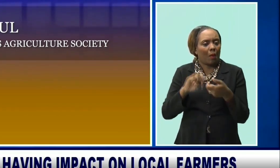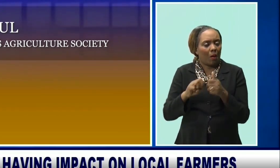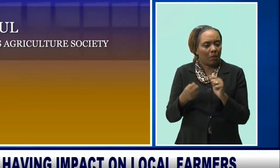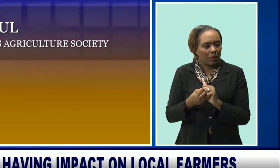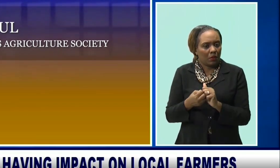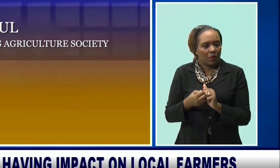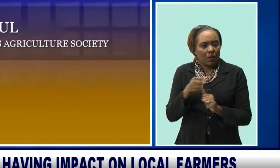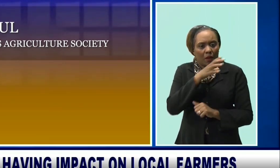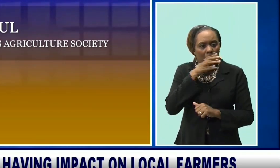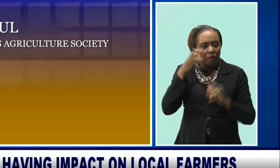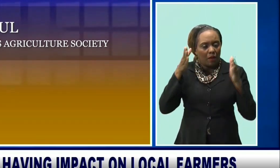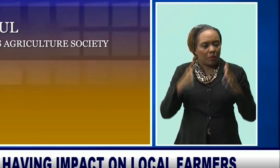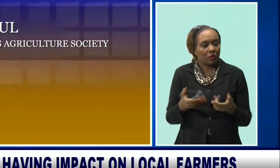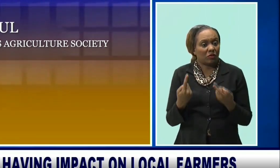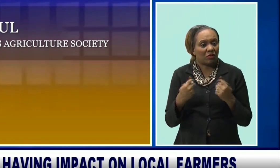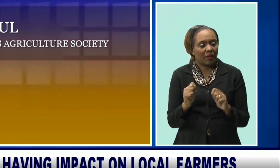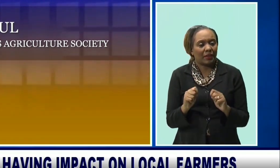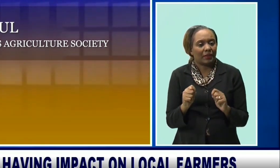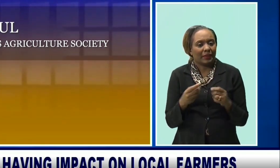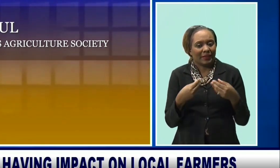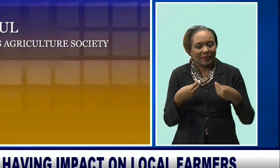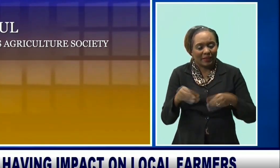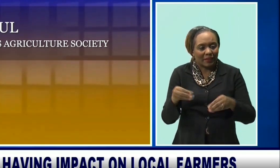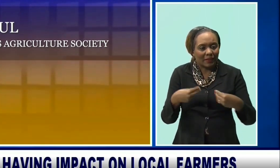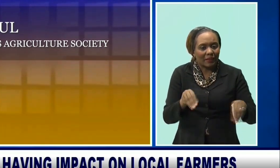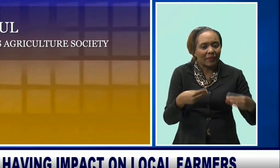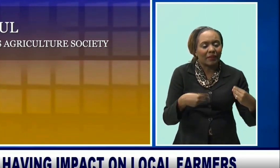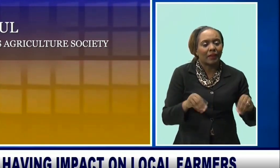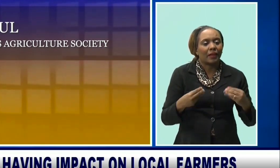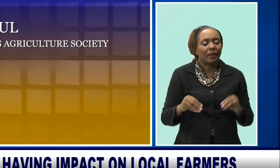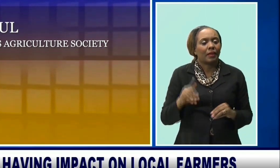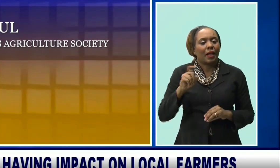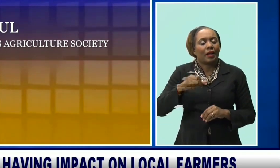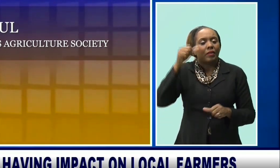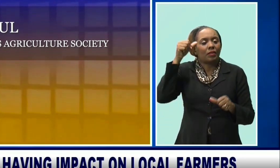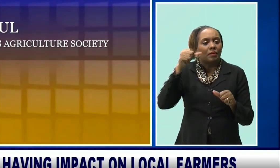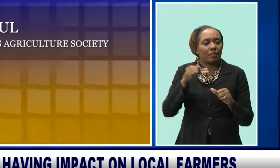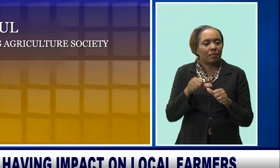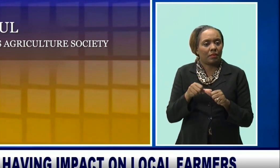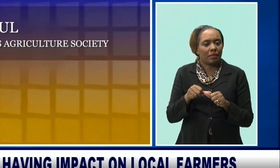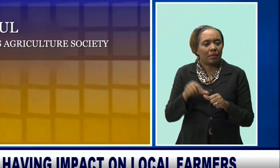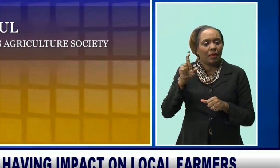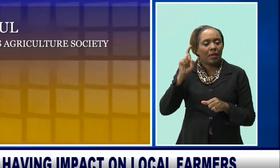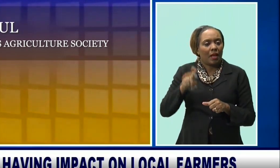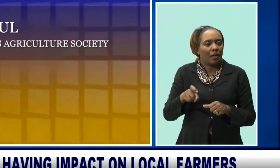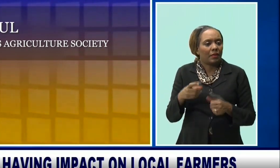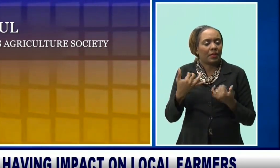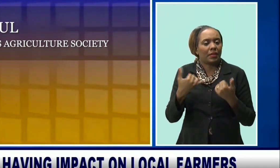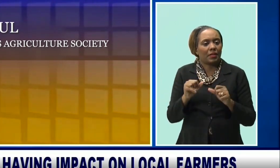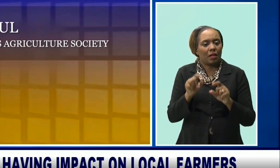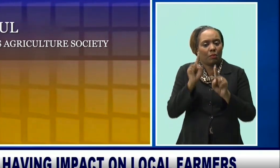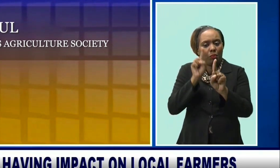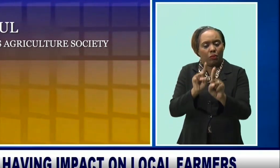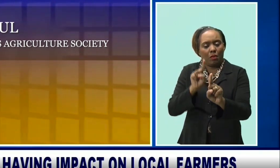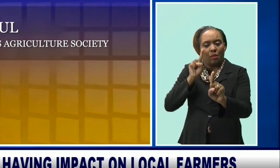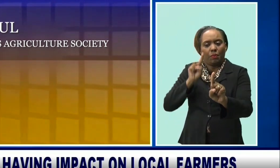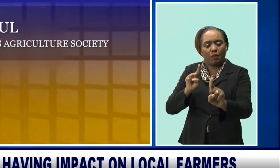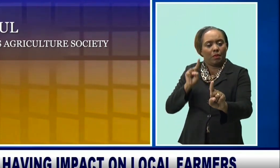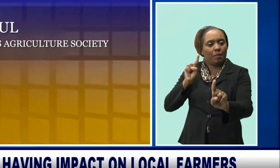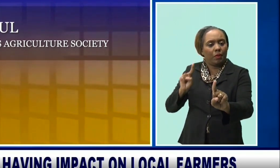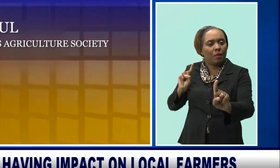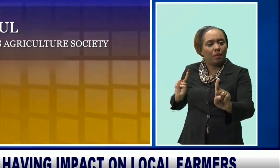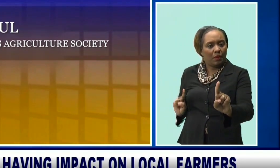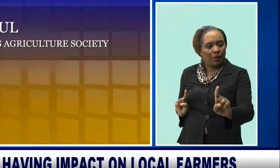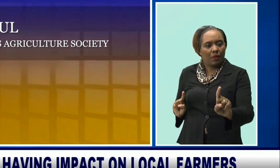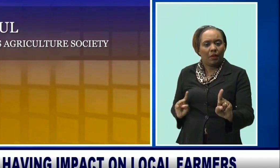those farmers who attempt to sell to consumers, that they are mindful of the fact that they have to adhere to the social distancing provision. And that is, of course,